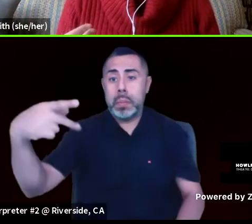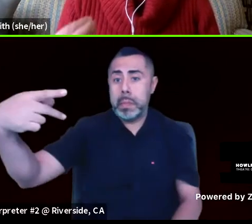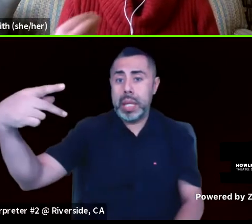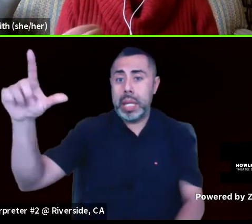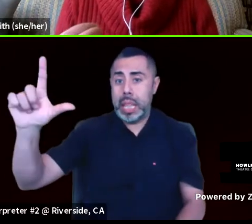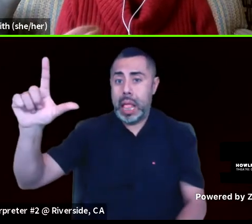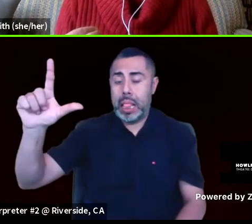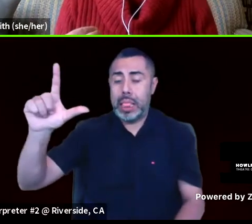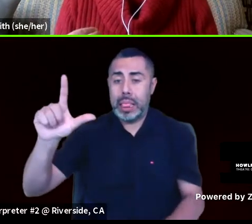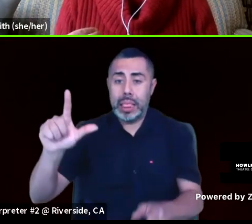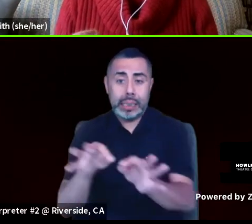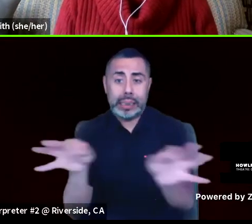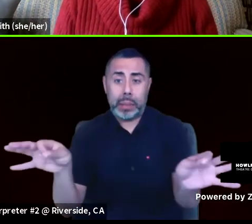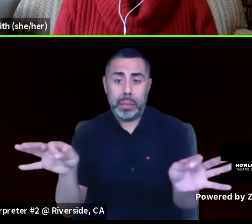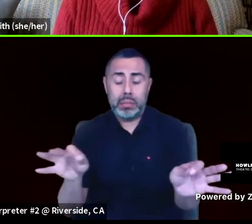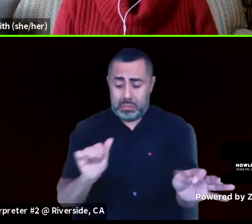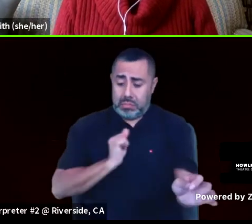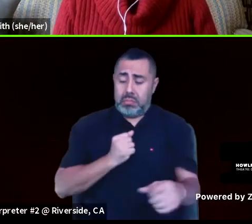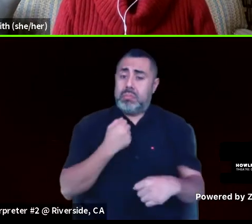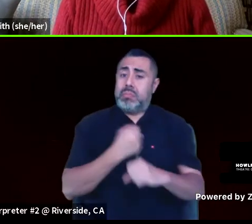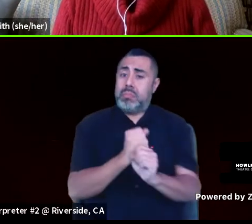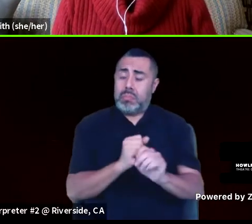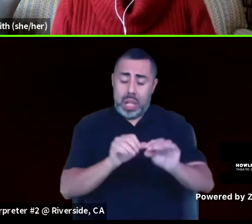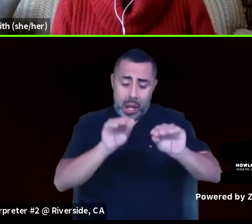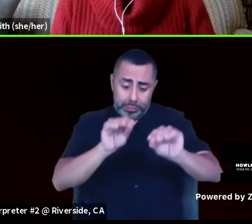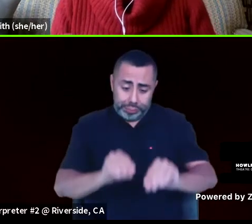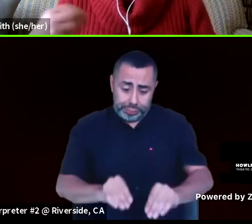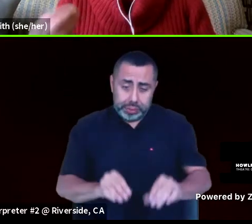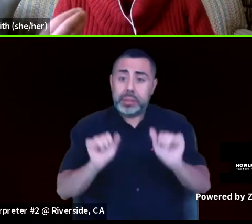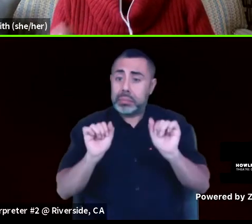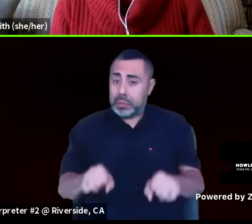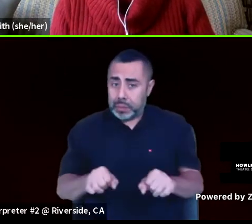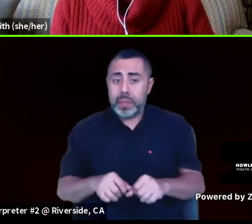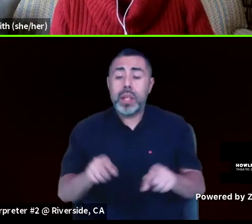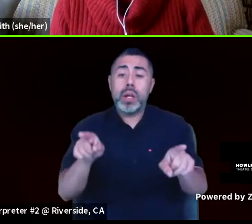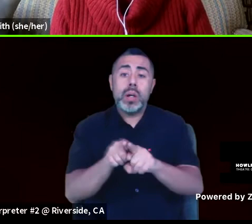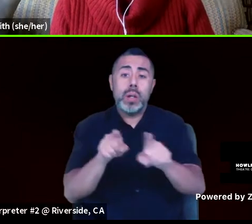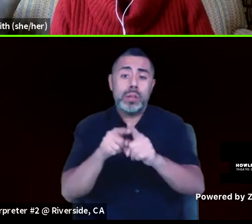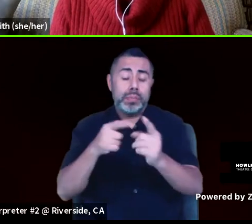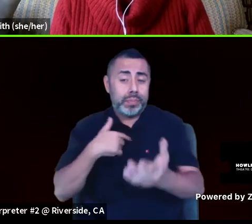create. I also recommend keeping records